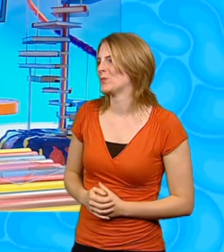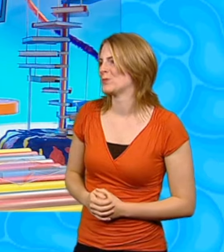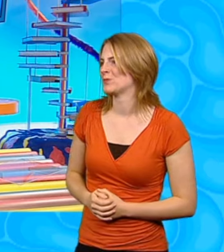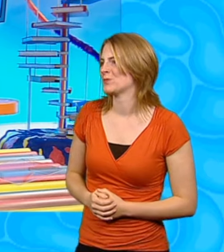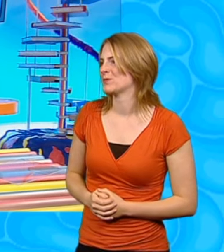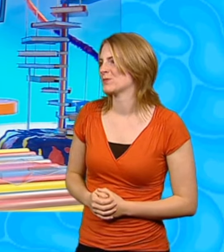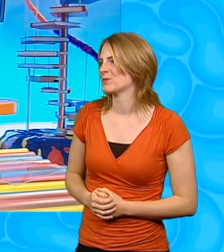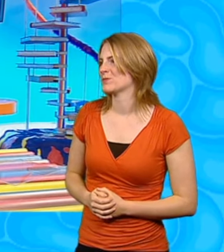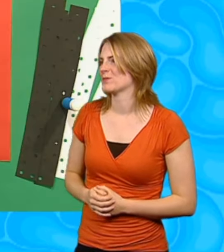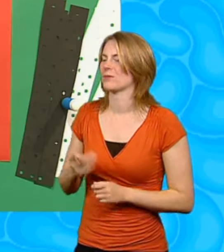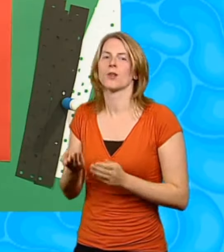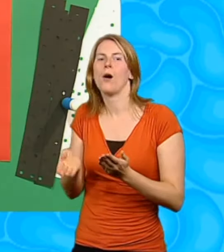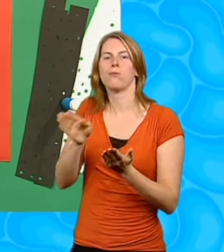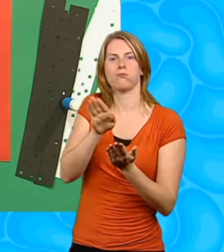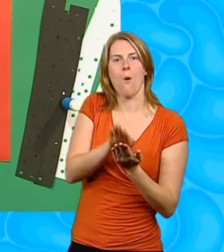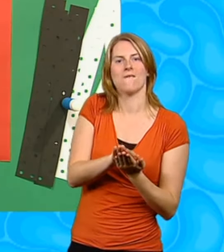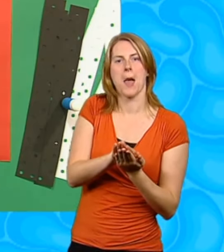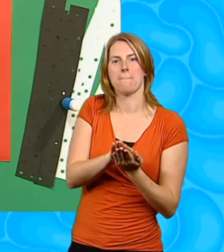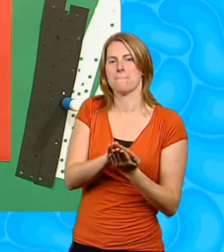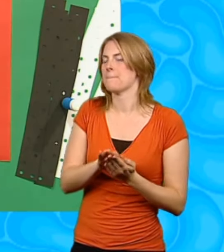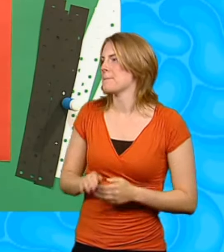and stick it down so that it overlaps.